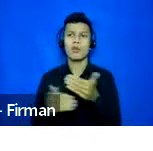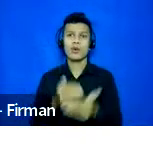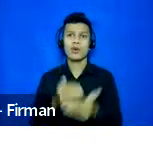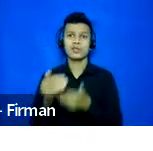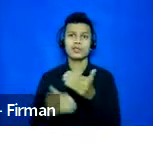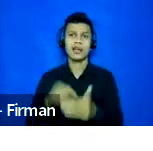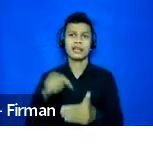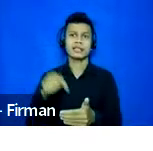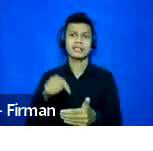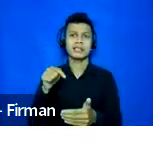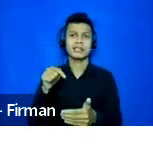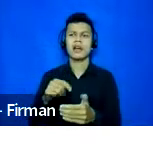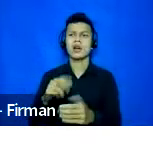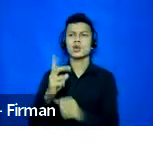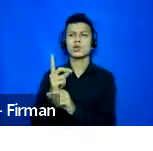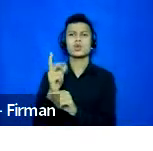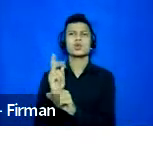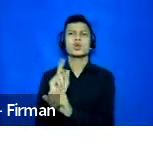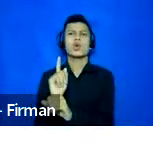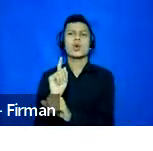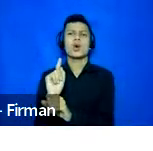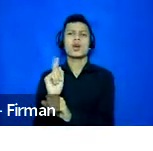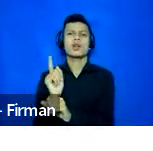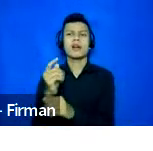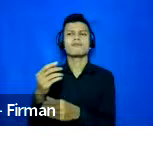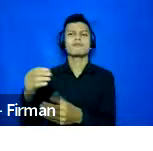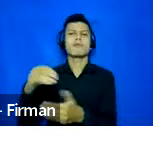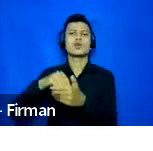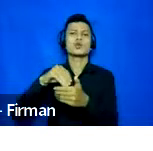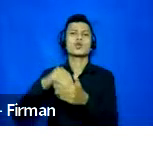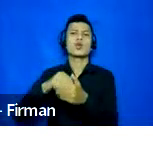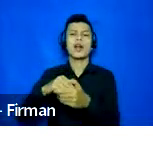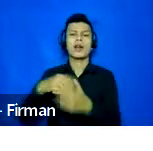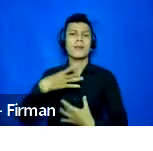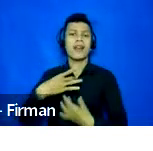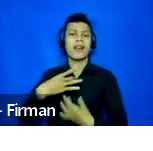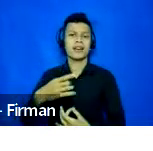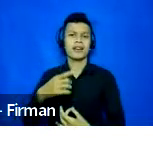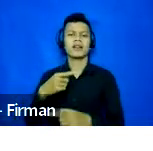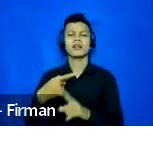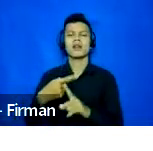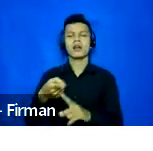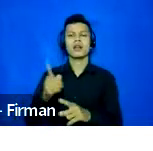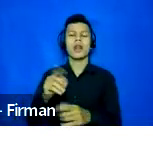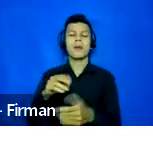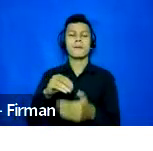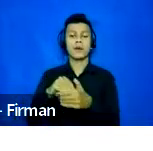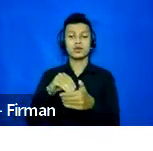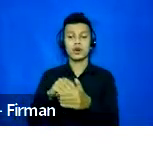how unique and stressful demand has been for them during the